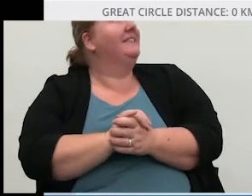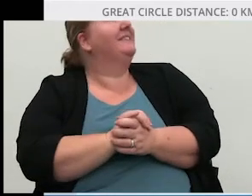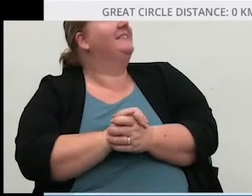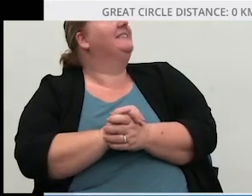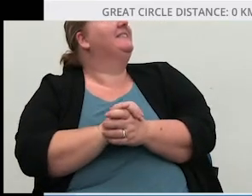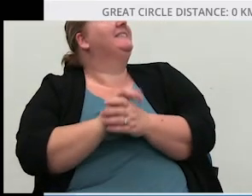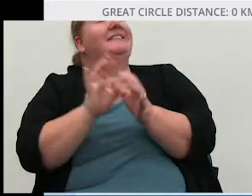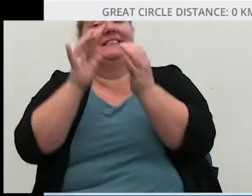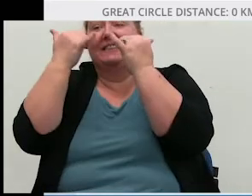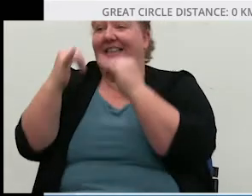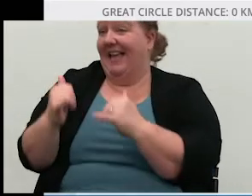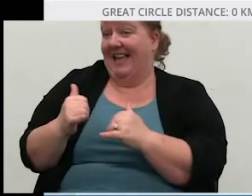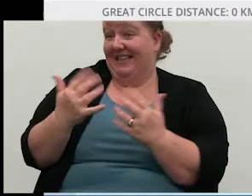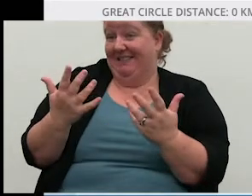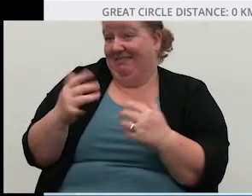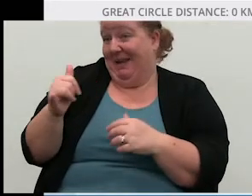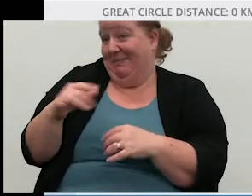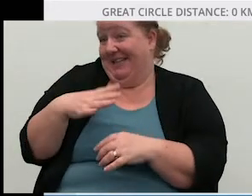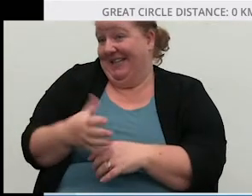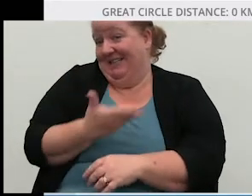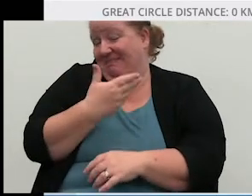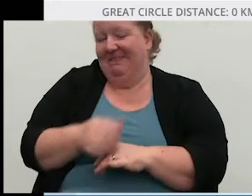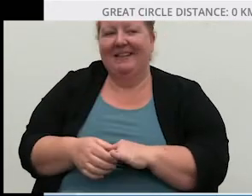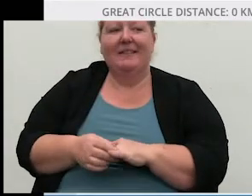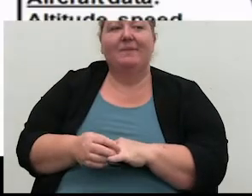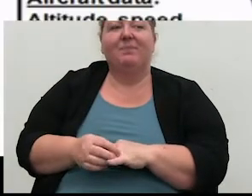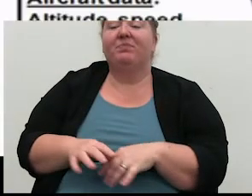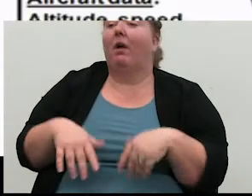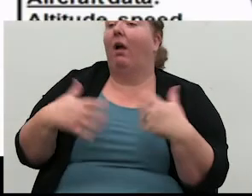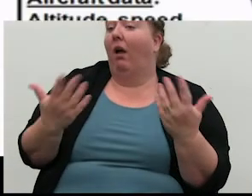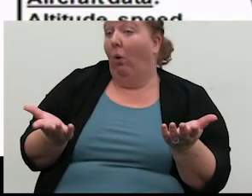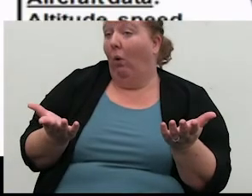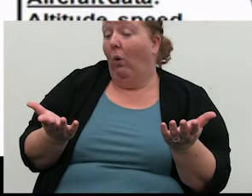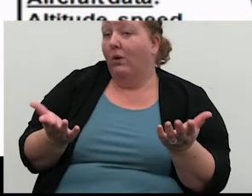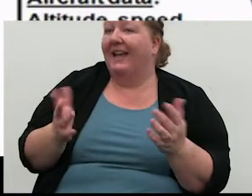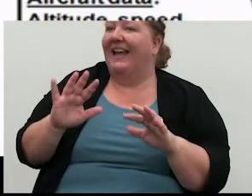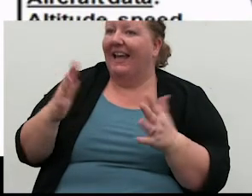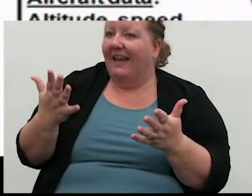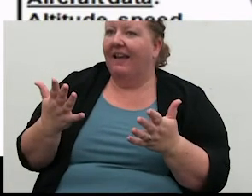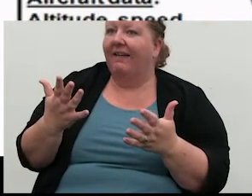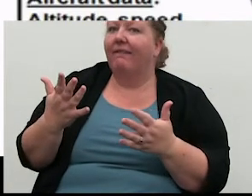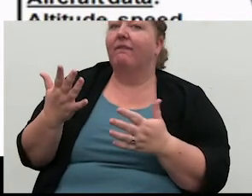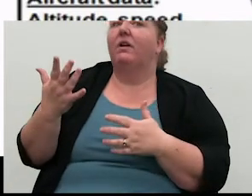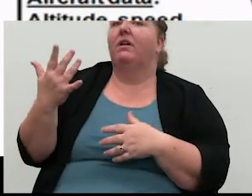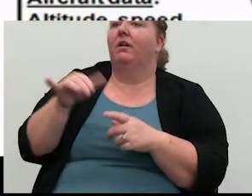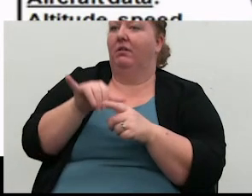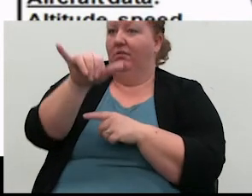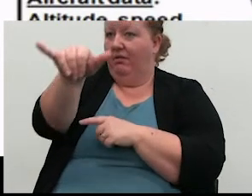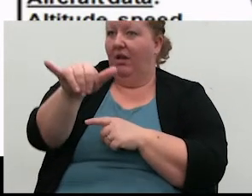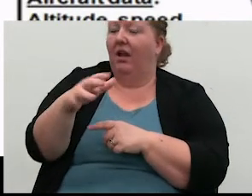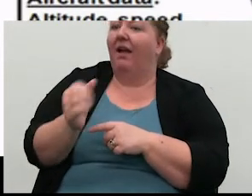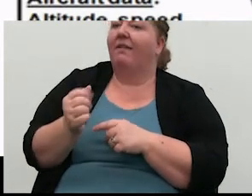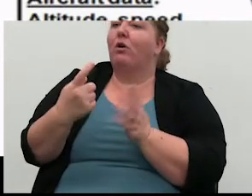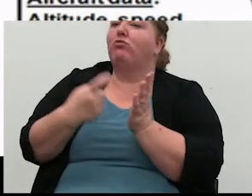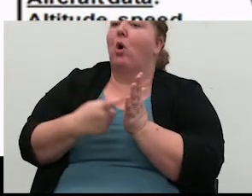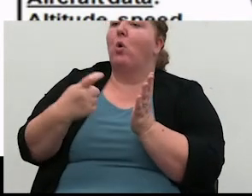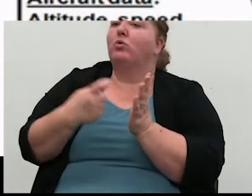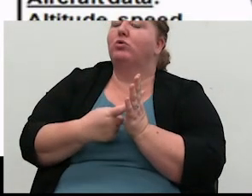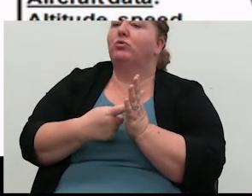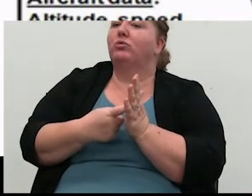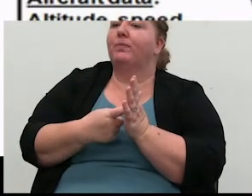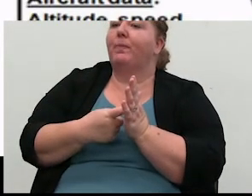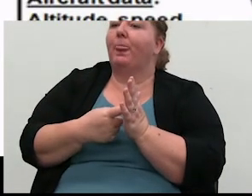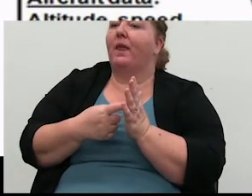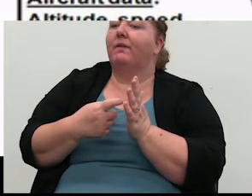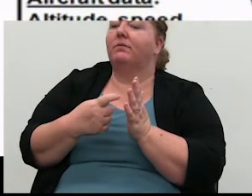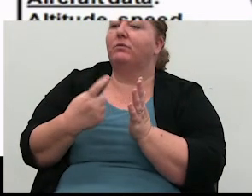testing. You can test it somehow, right? Or, if you fly in an aeroplane with a Rolls-Royce engine, it's full of